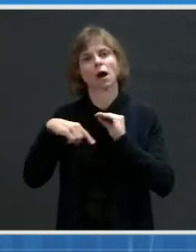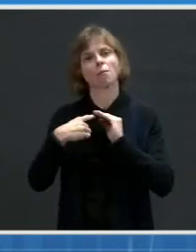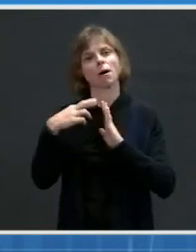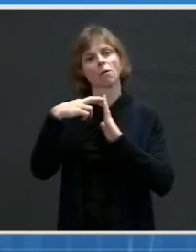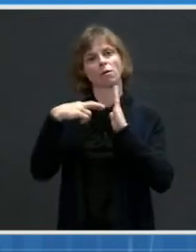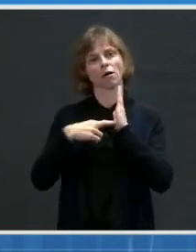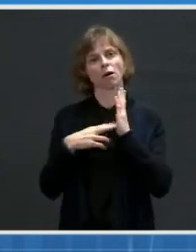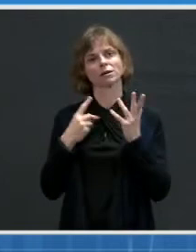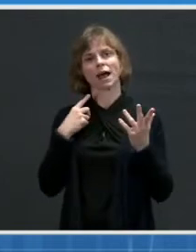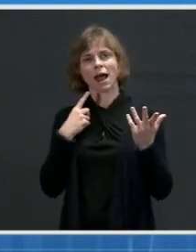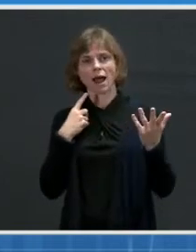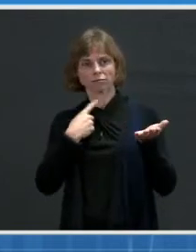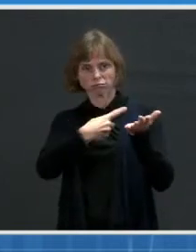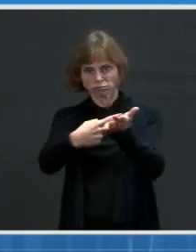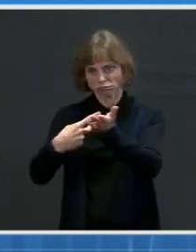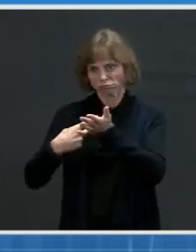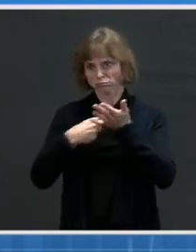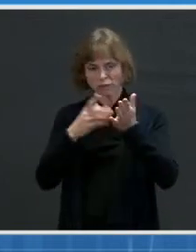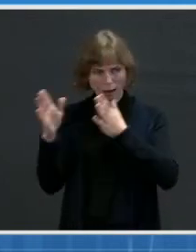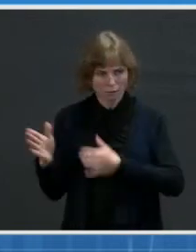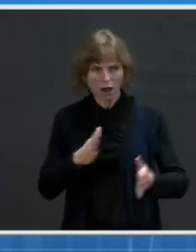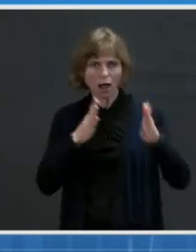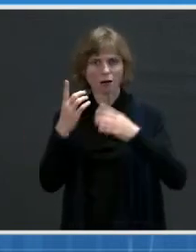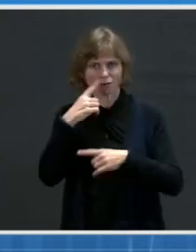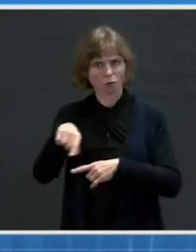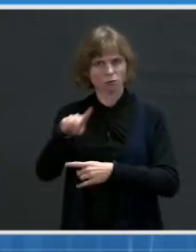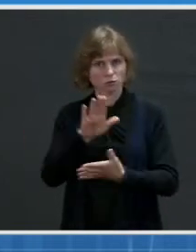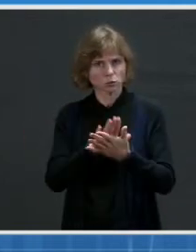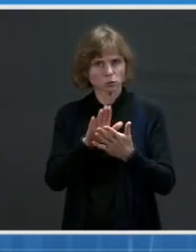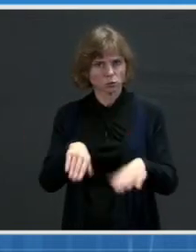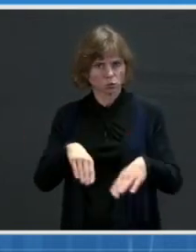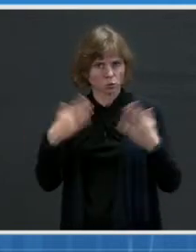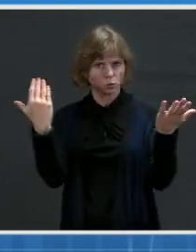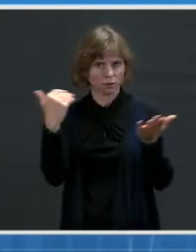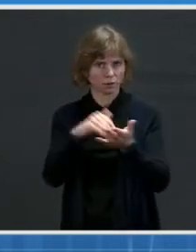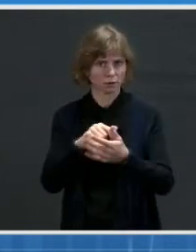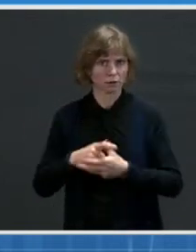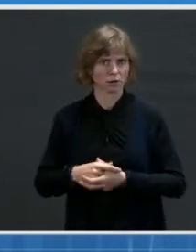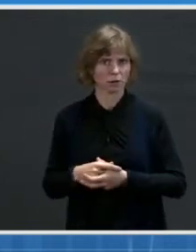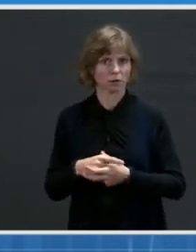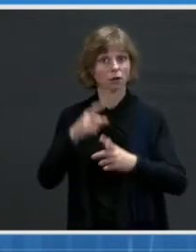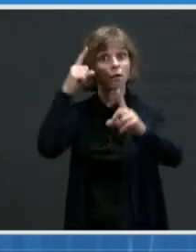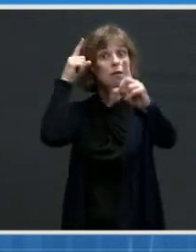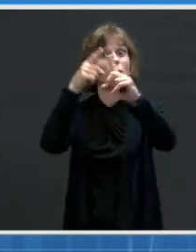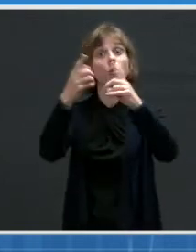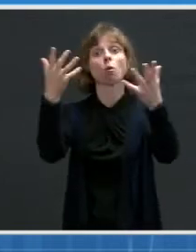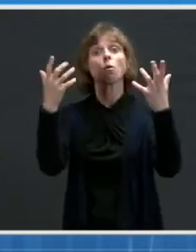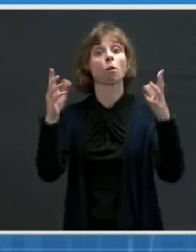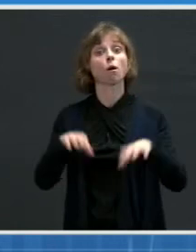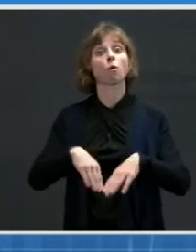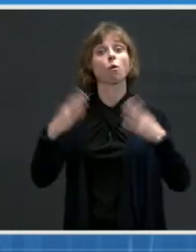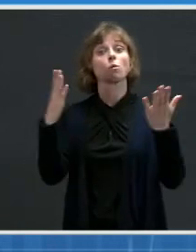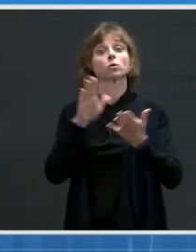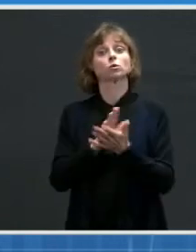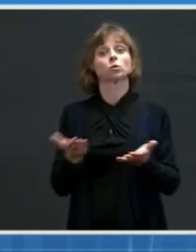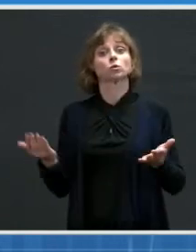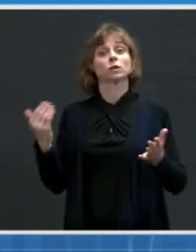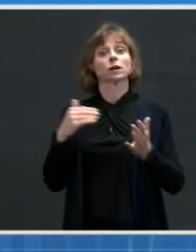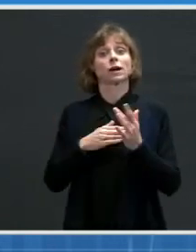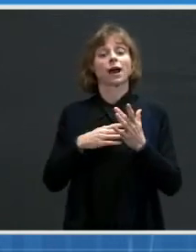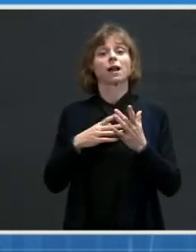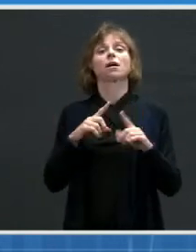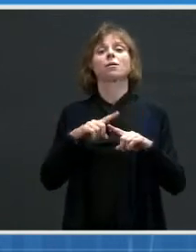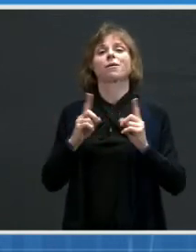ongoing discussions and planning efforts for school reopenings. The goal is to achieve the reopening of schools